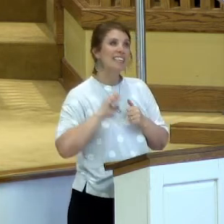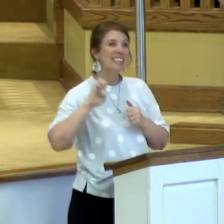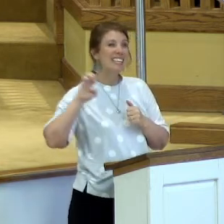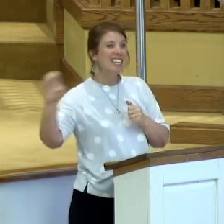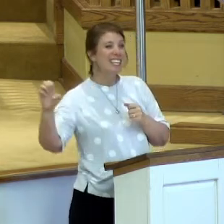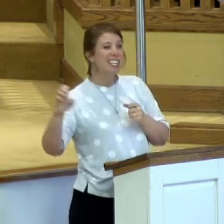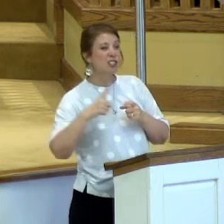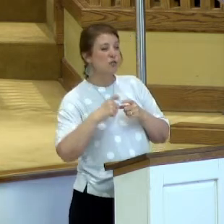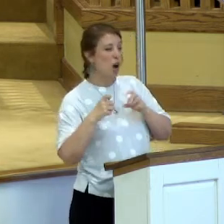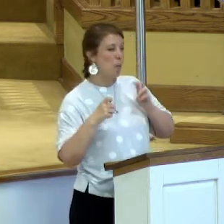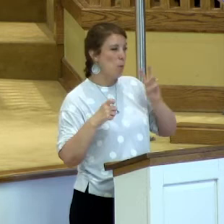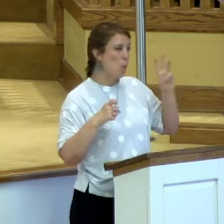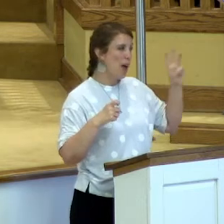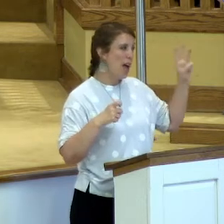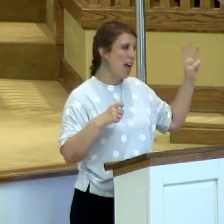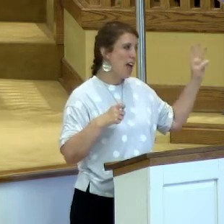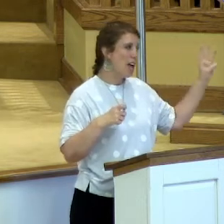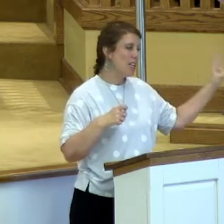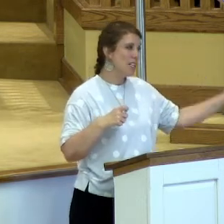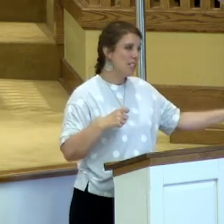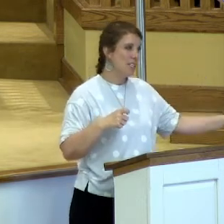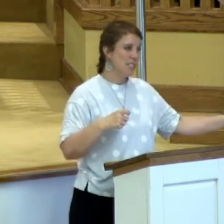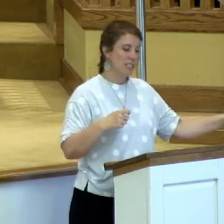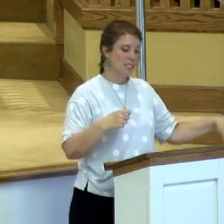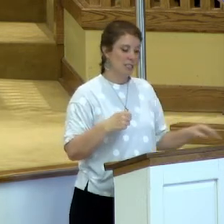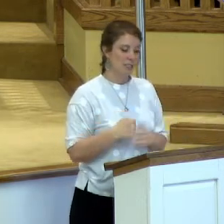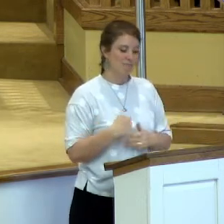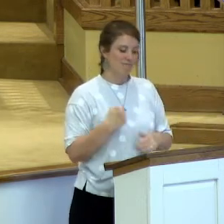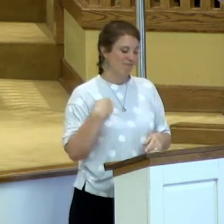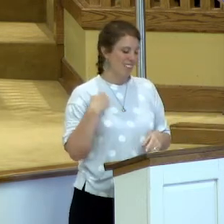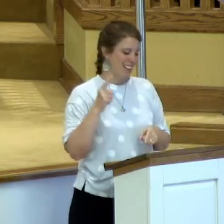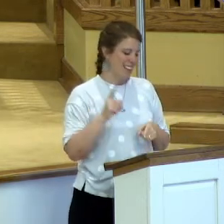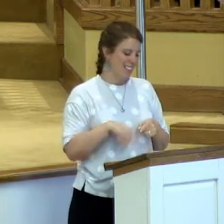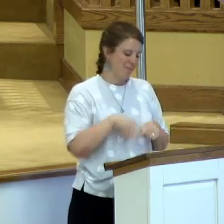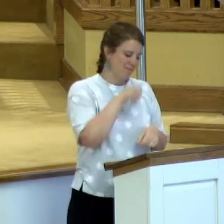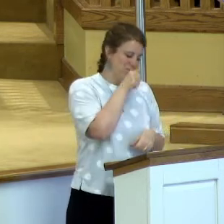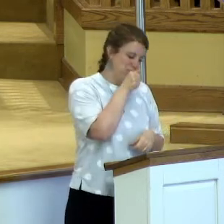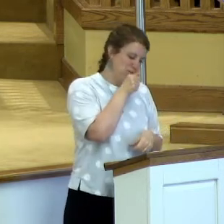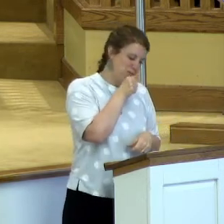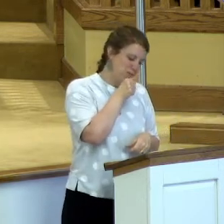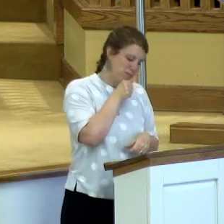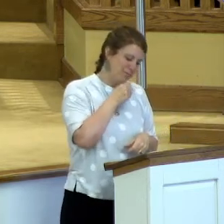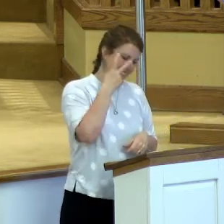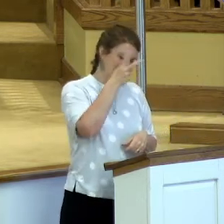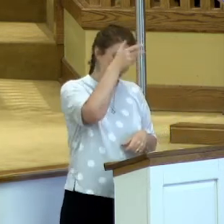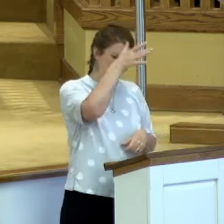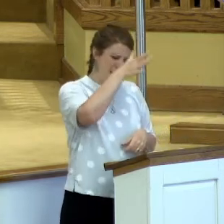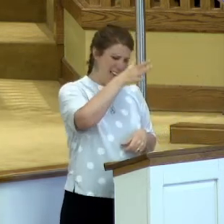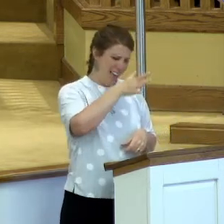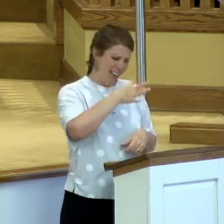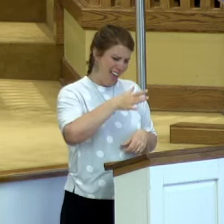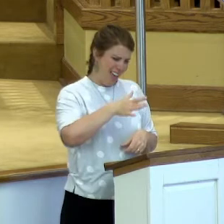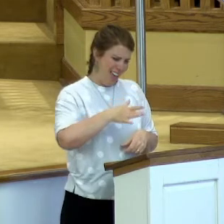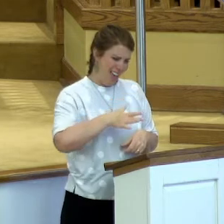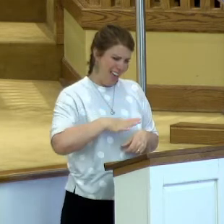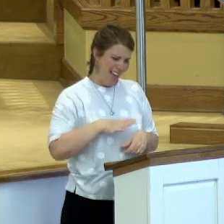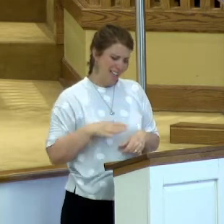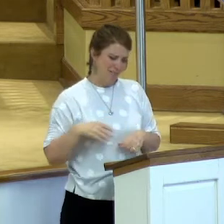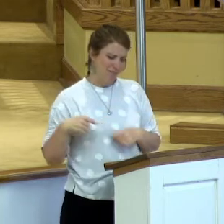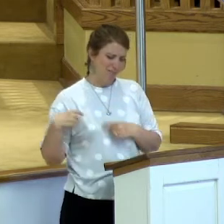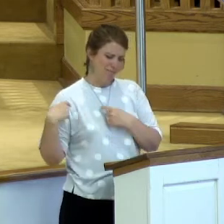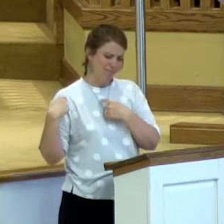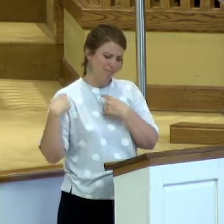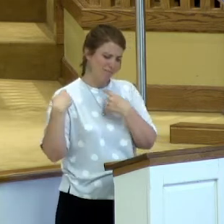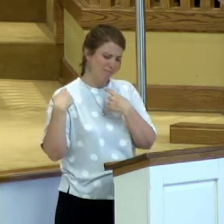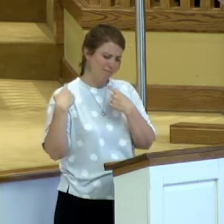the west? 'Cause I can't bear to see the man I've been rising